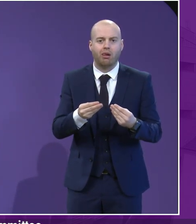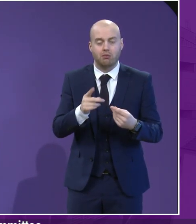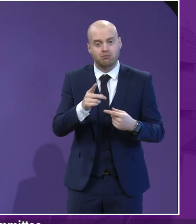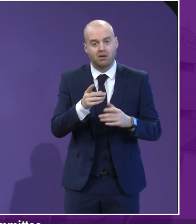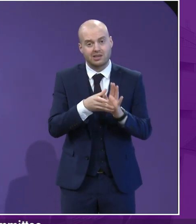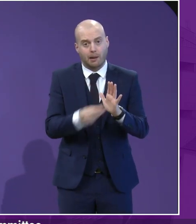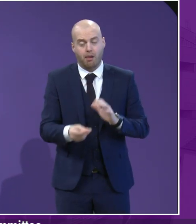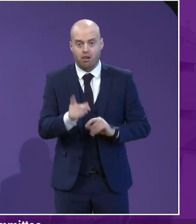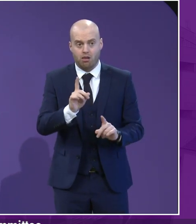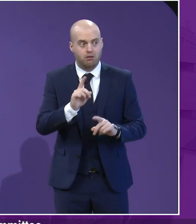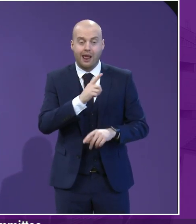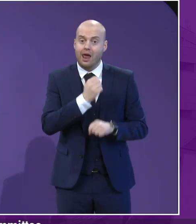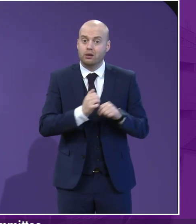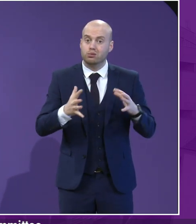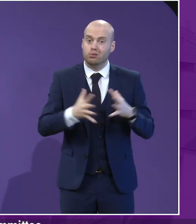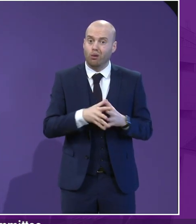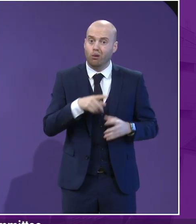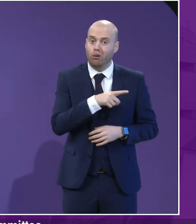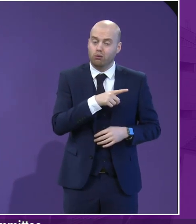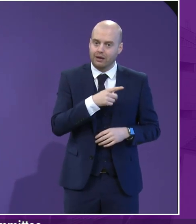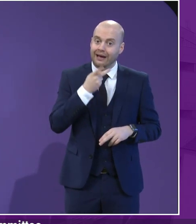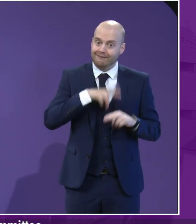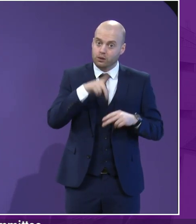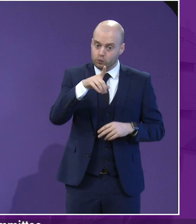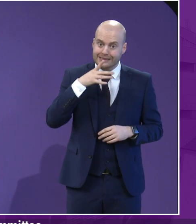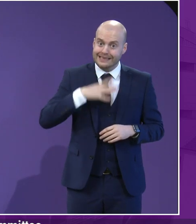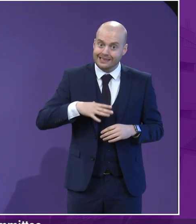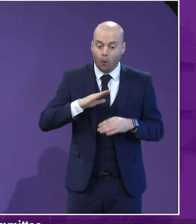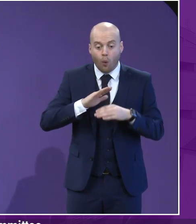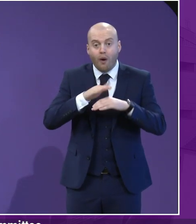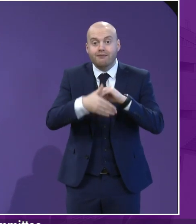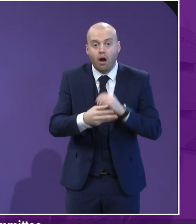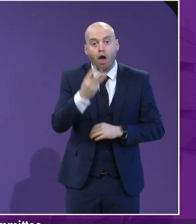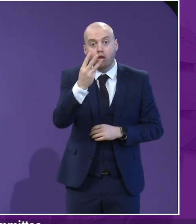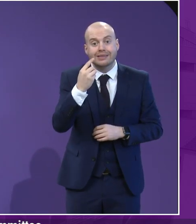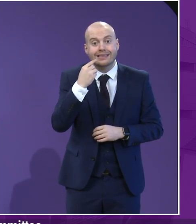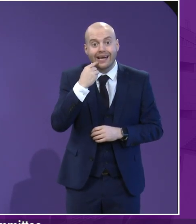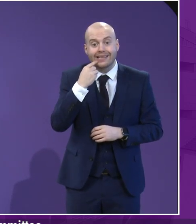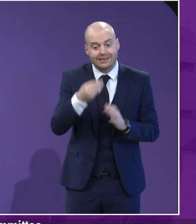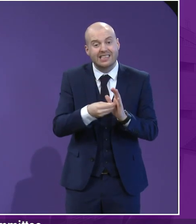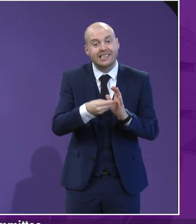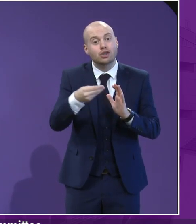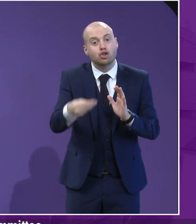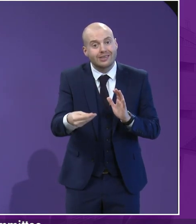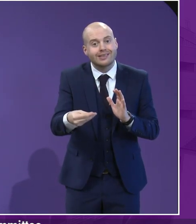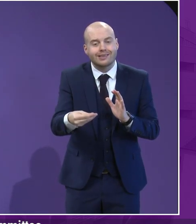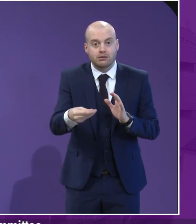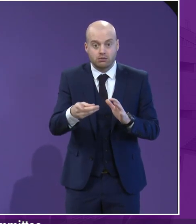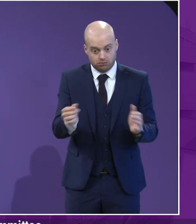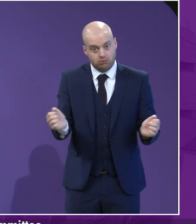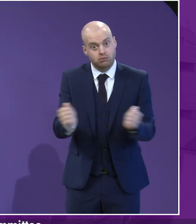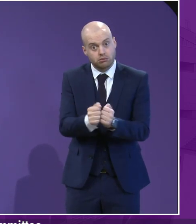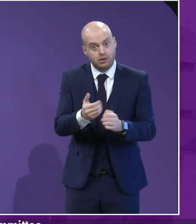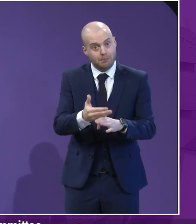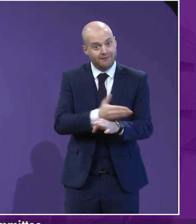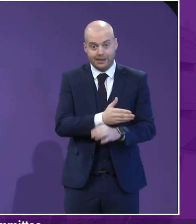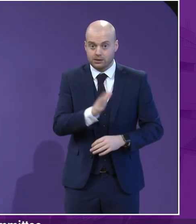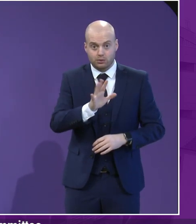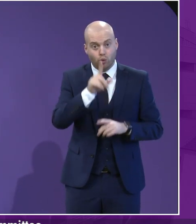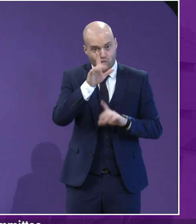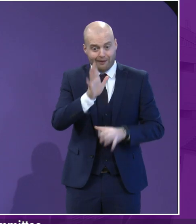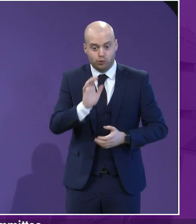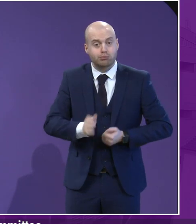which means that if you've had to take time out due to your health, there's often a time pressure to then finish that degree, which is a lot of pressure, and many students just